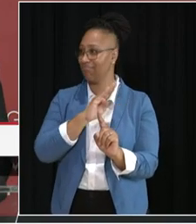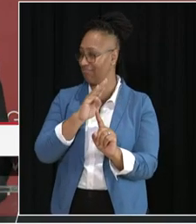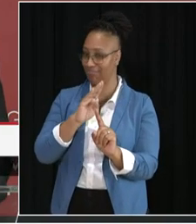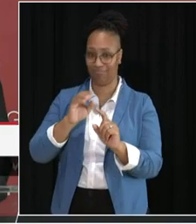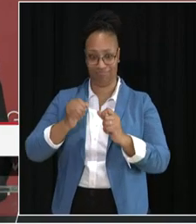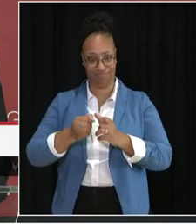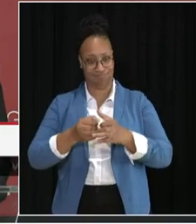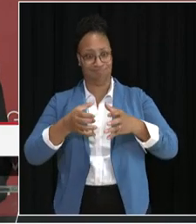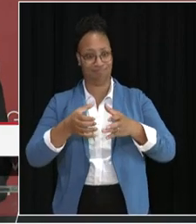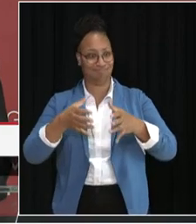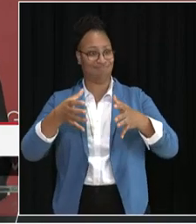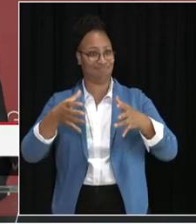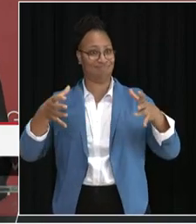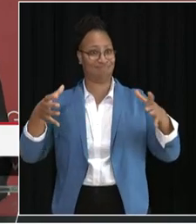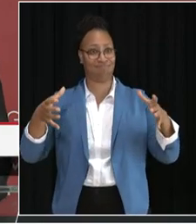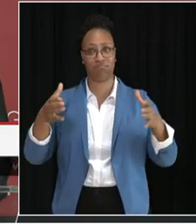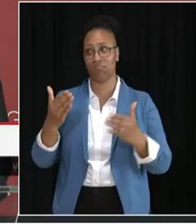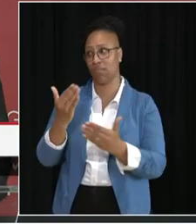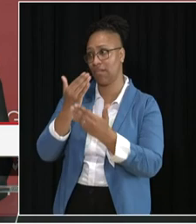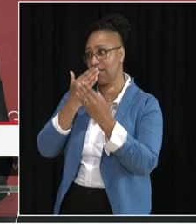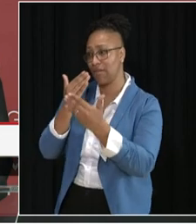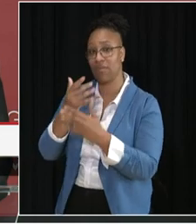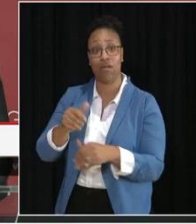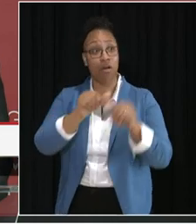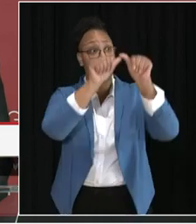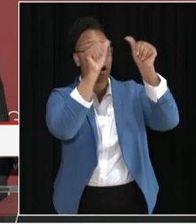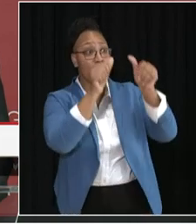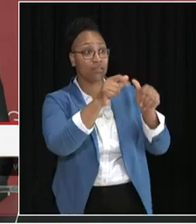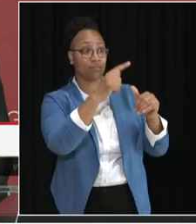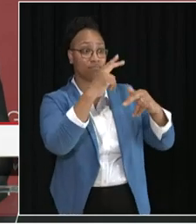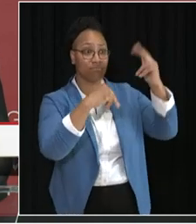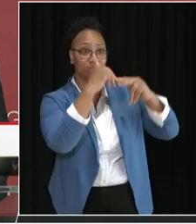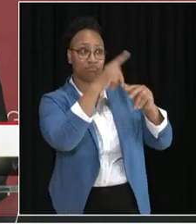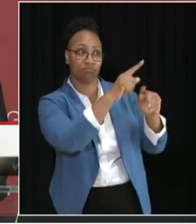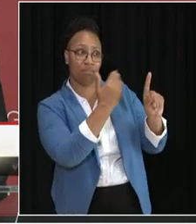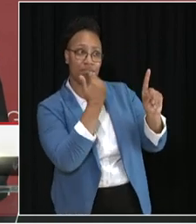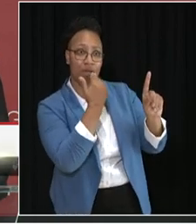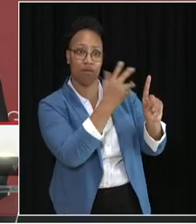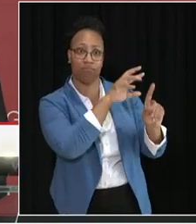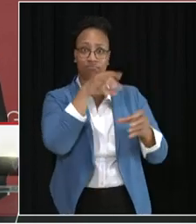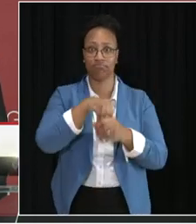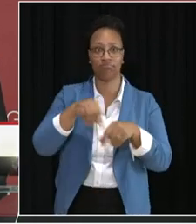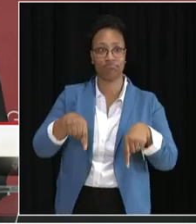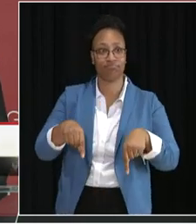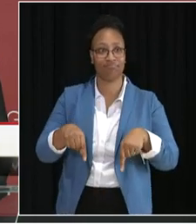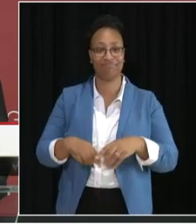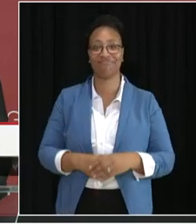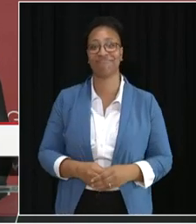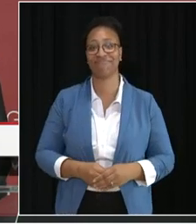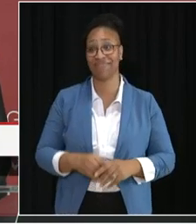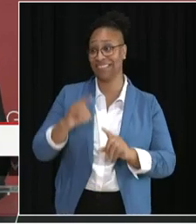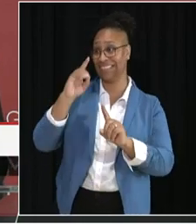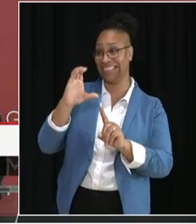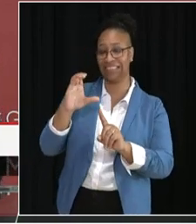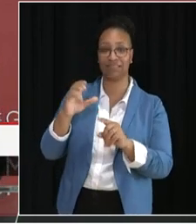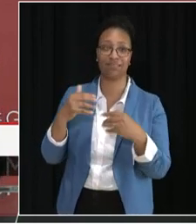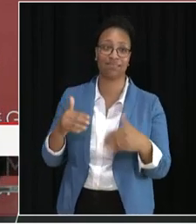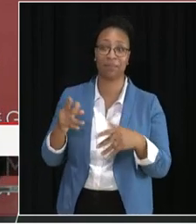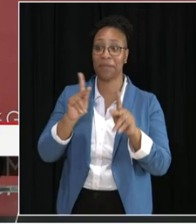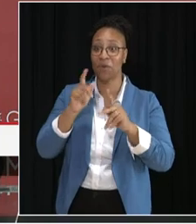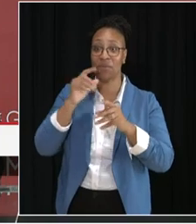Perkins Eastman, D.C. for their partnership, and give our appreciation also to MCN Build as our